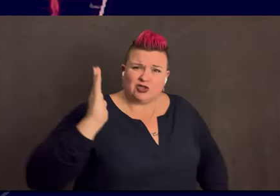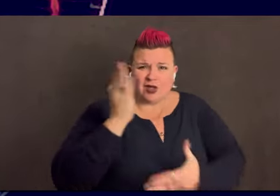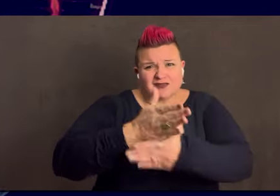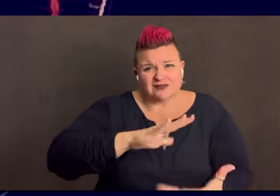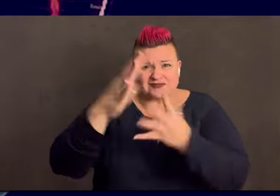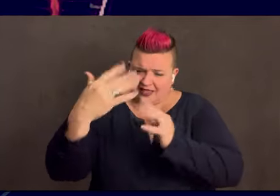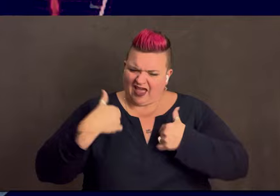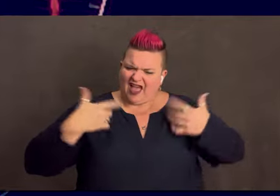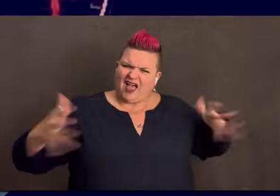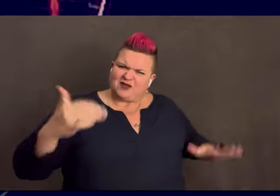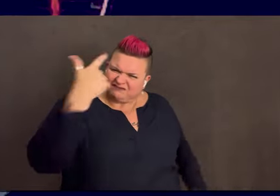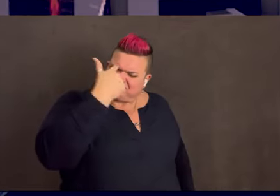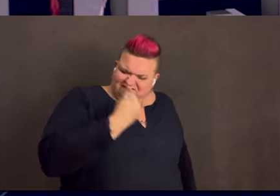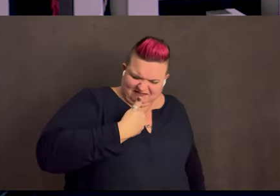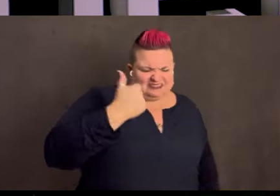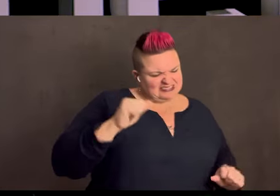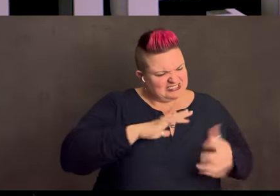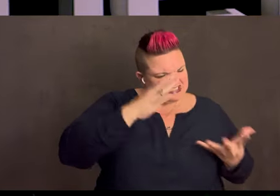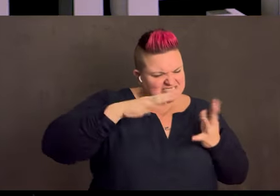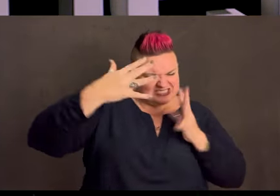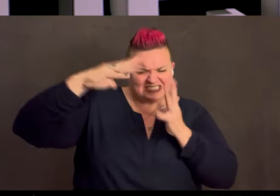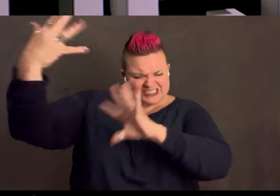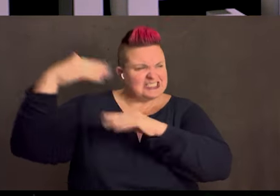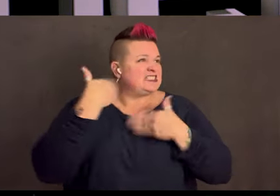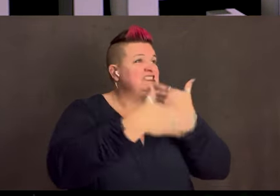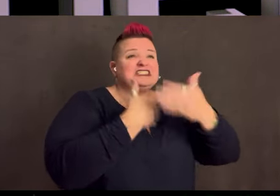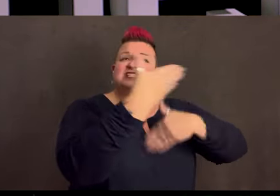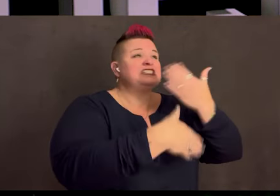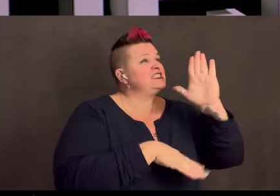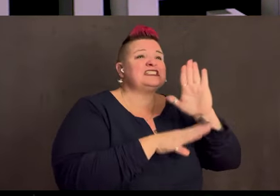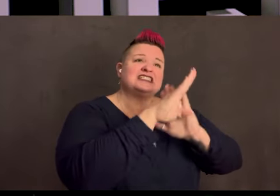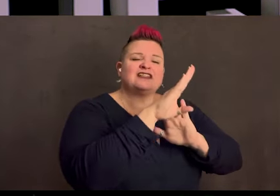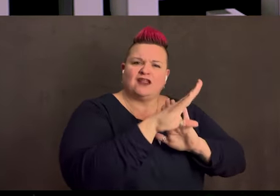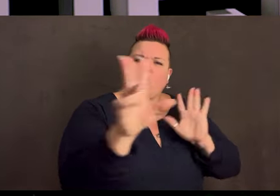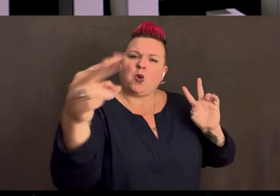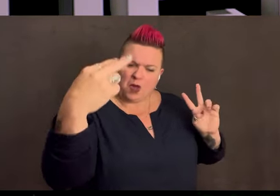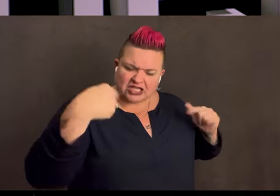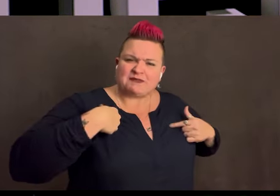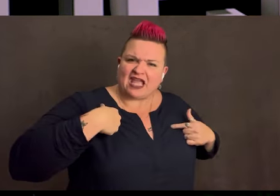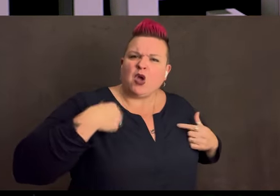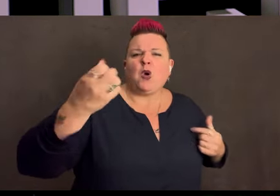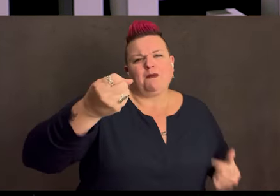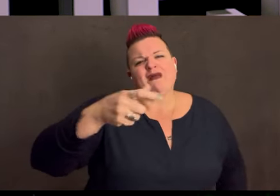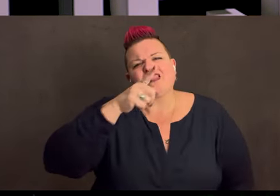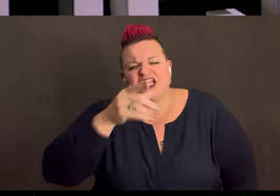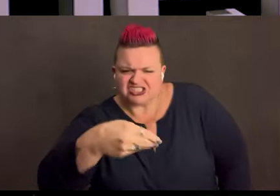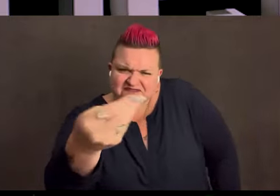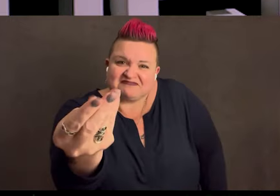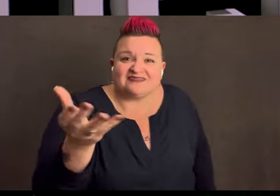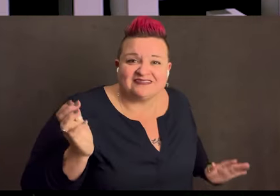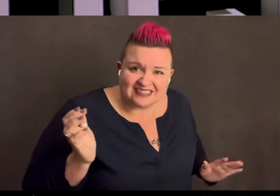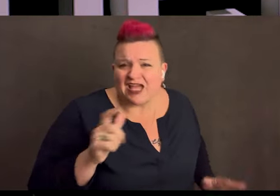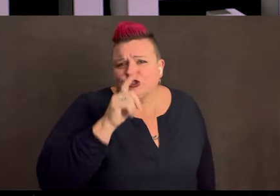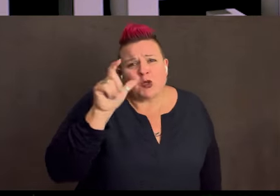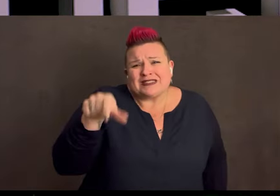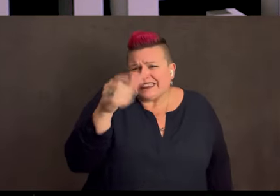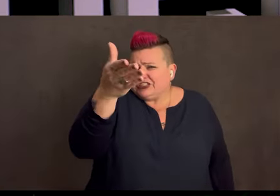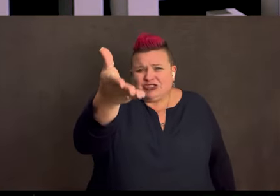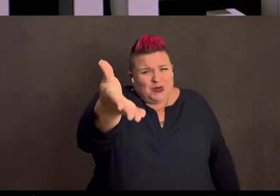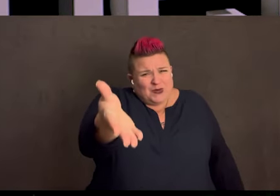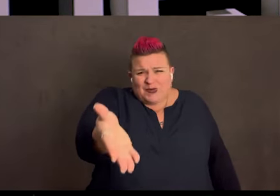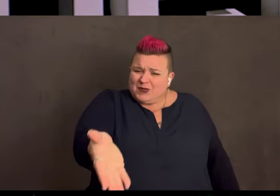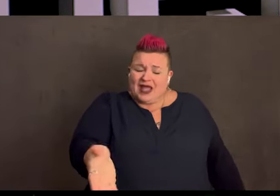be disruptive while I'm raking in the bacon. Hold my lunch, yeah. I don't